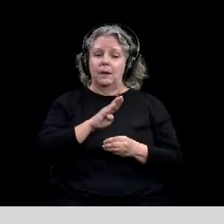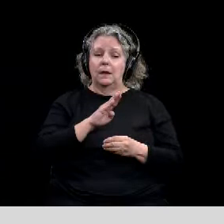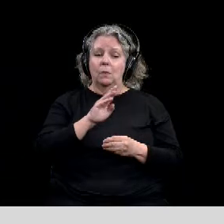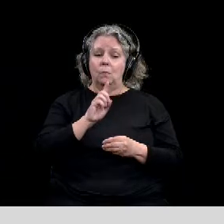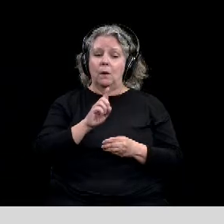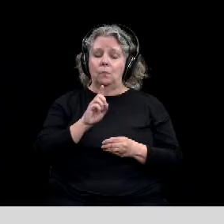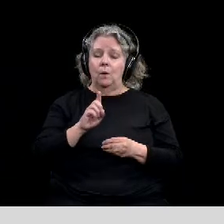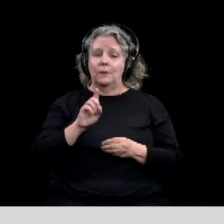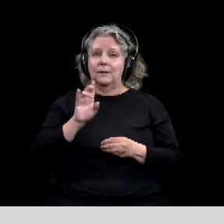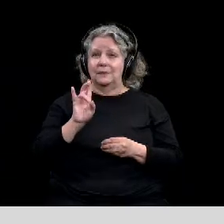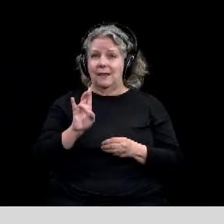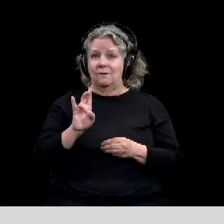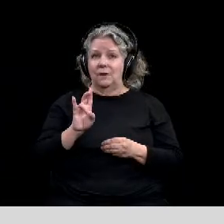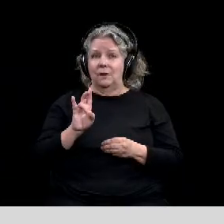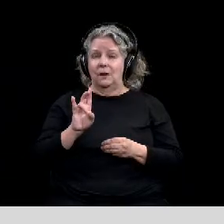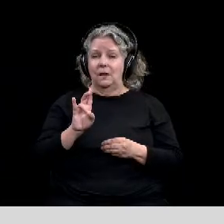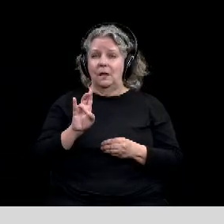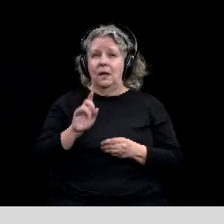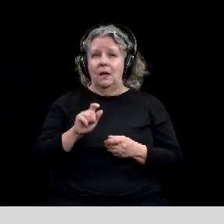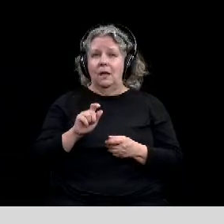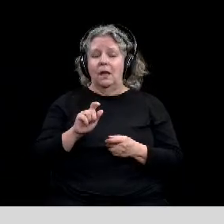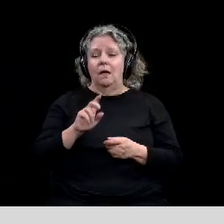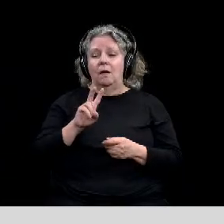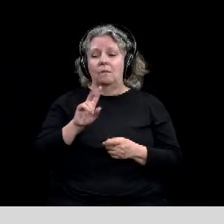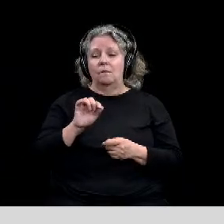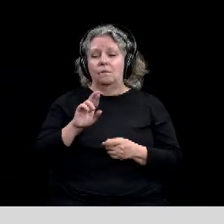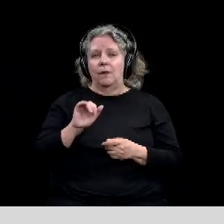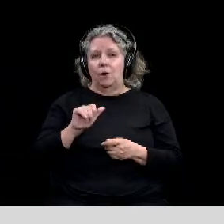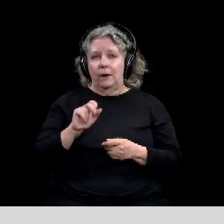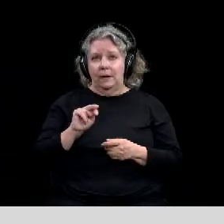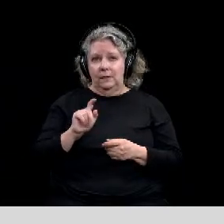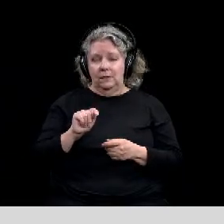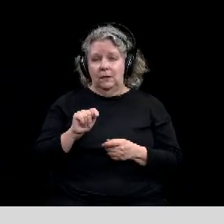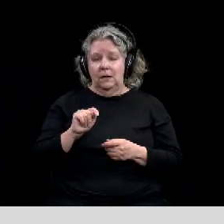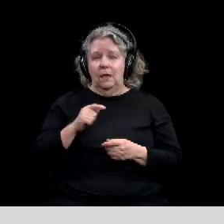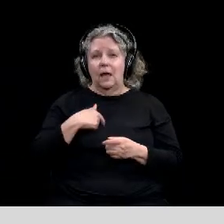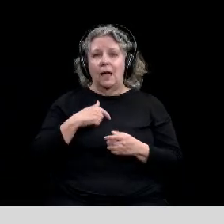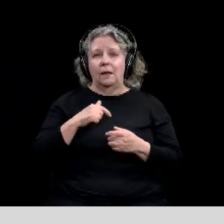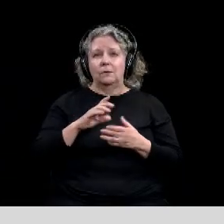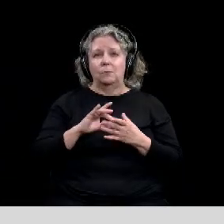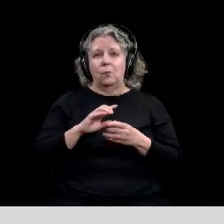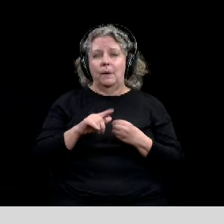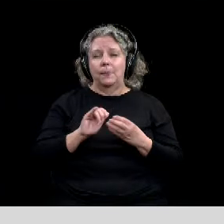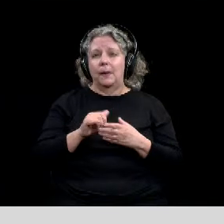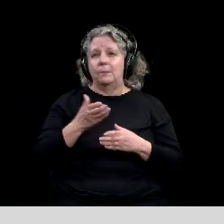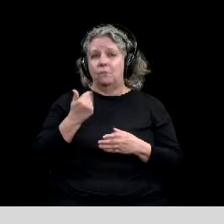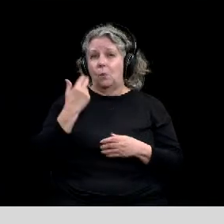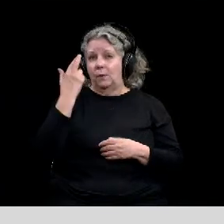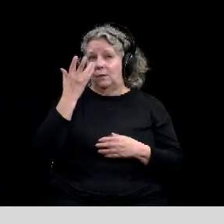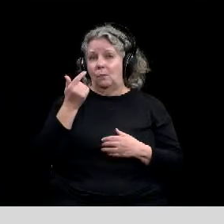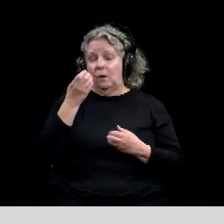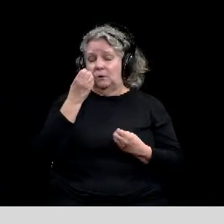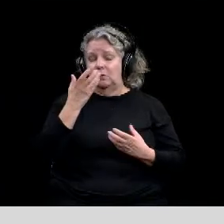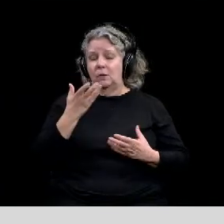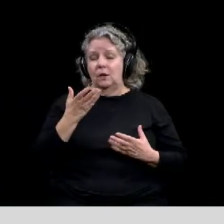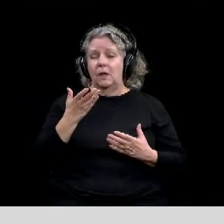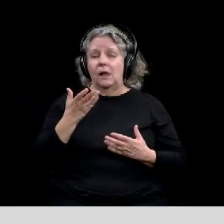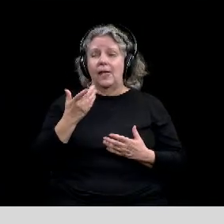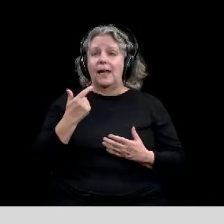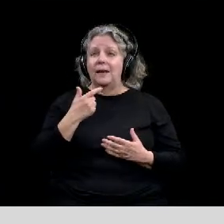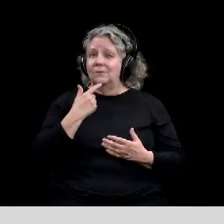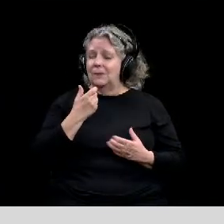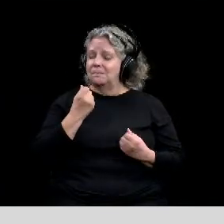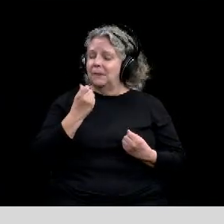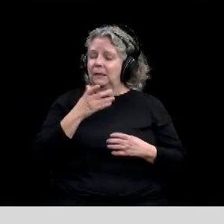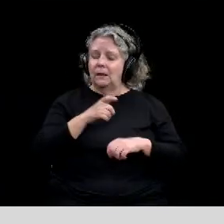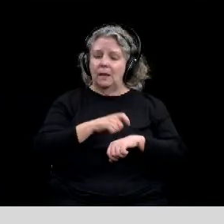before. And the reason I want to share this is because I've said multiple occasions that this variant, that there was no evidence that